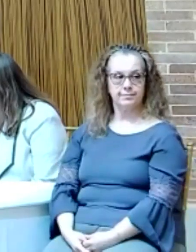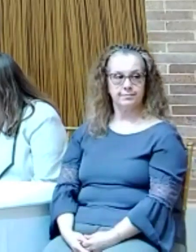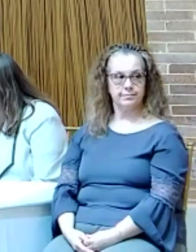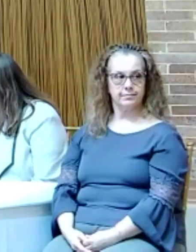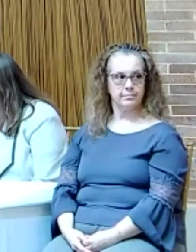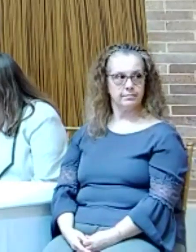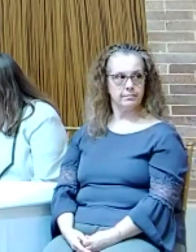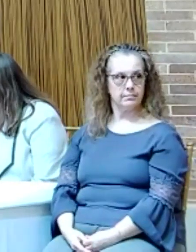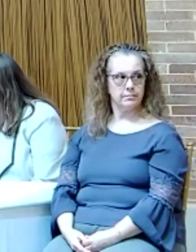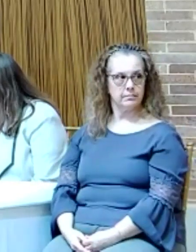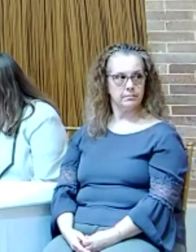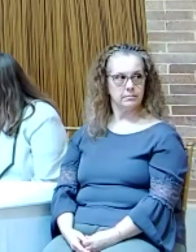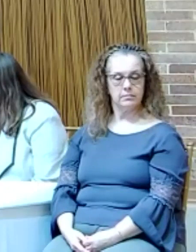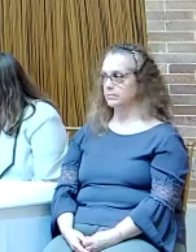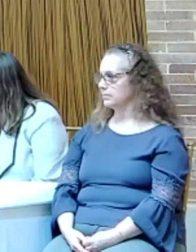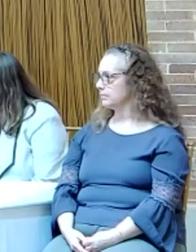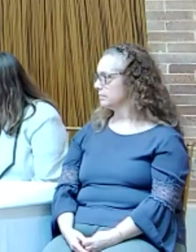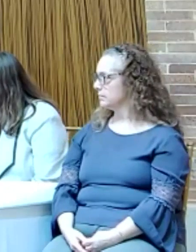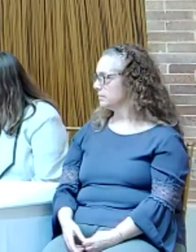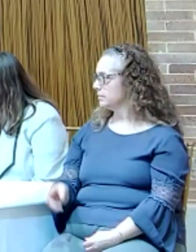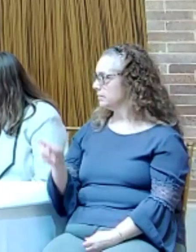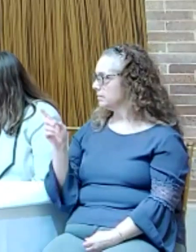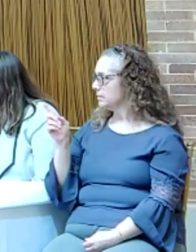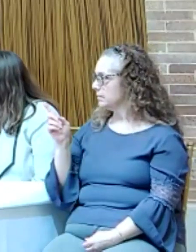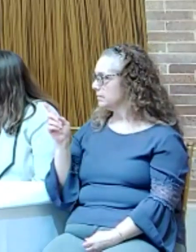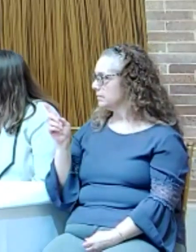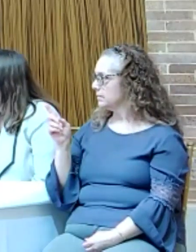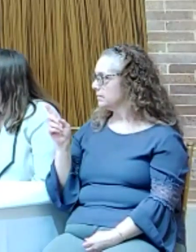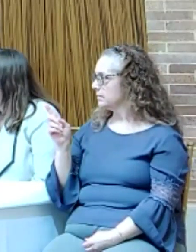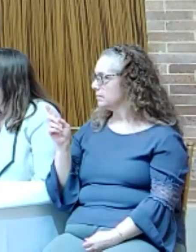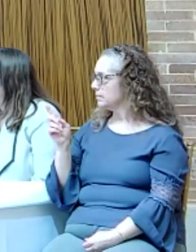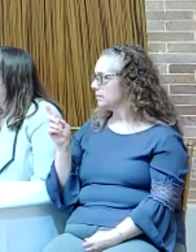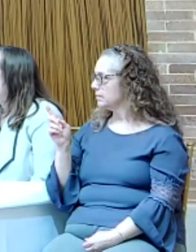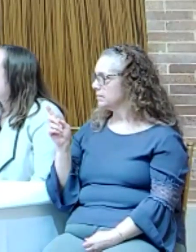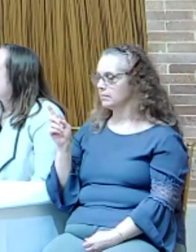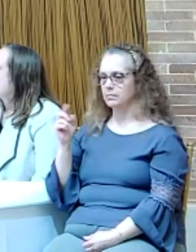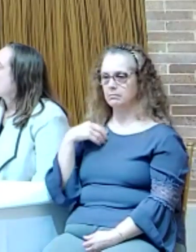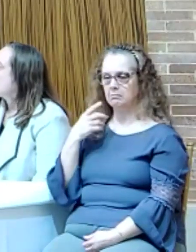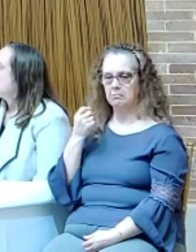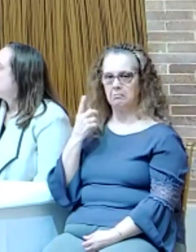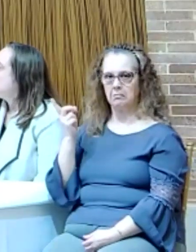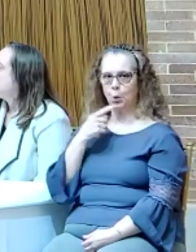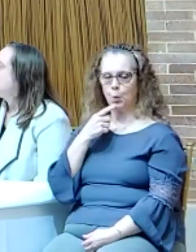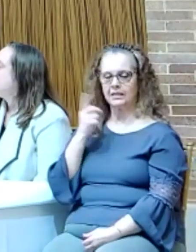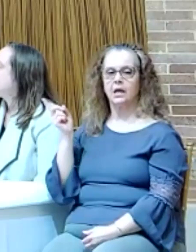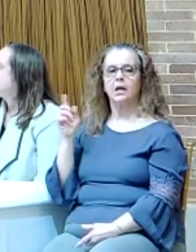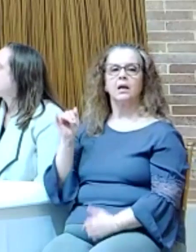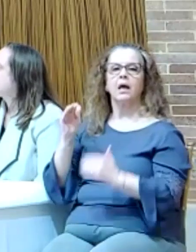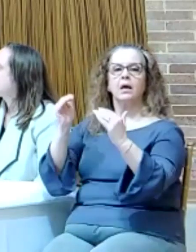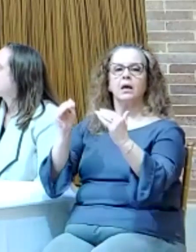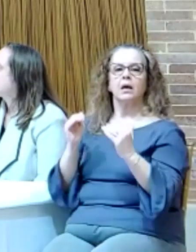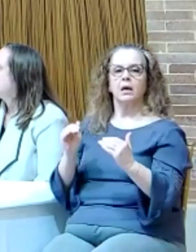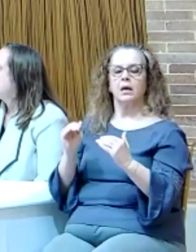it okay then we're gonna we're going to move on now to a series of